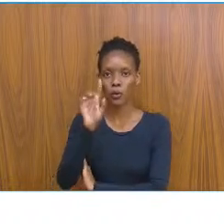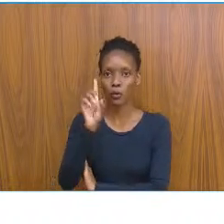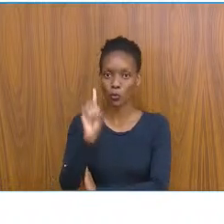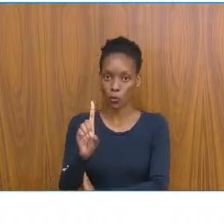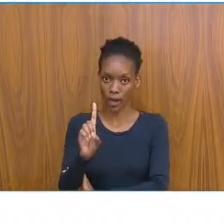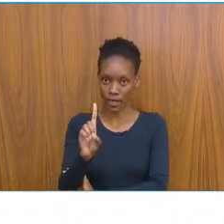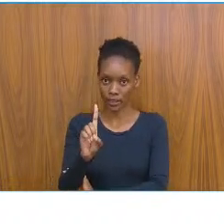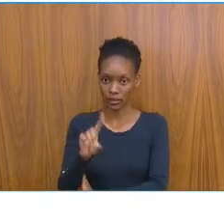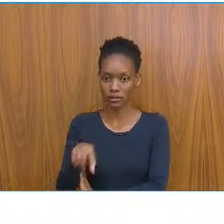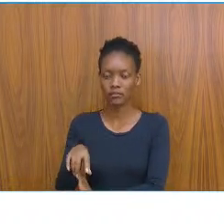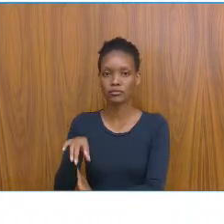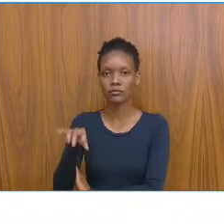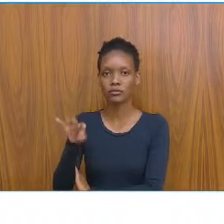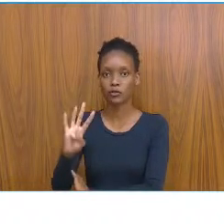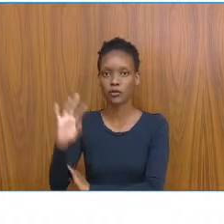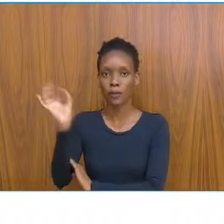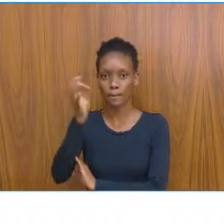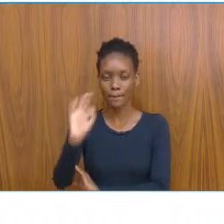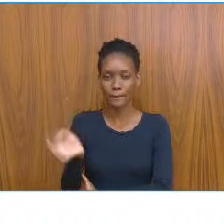58.14% or